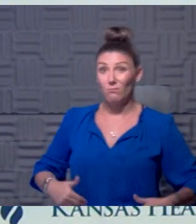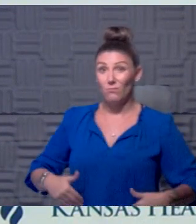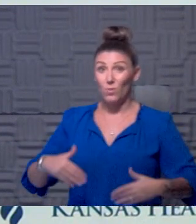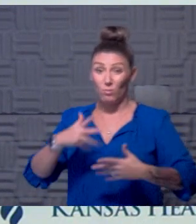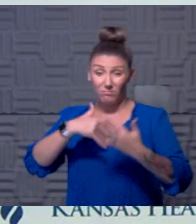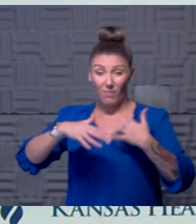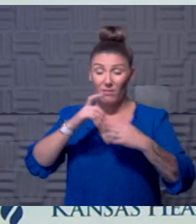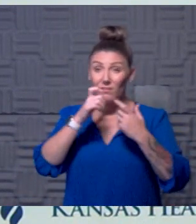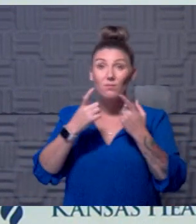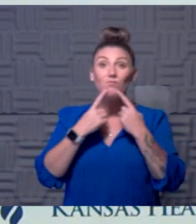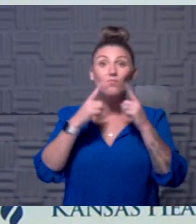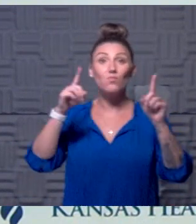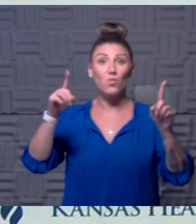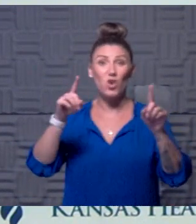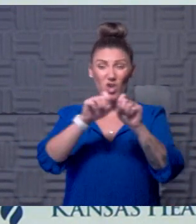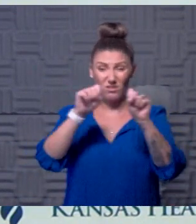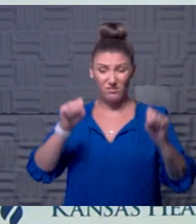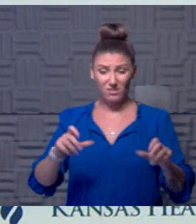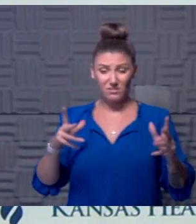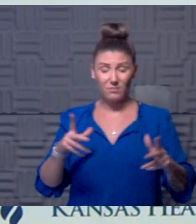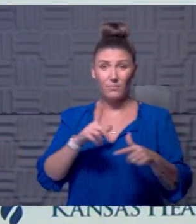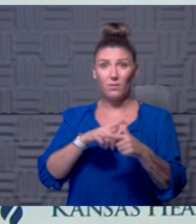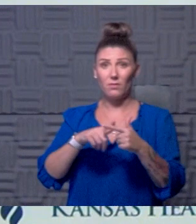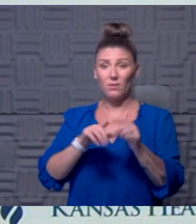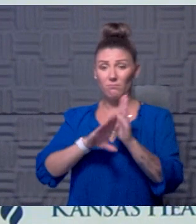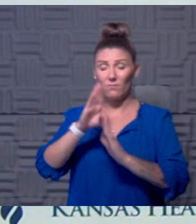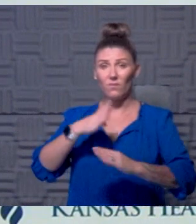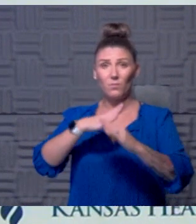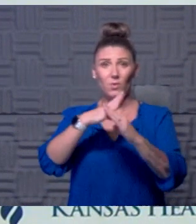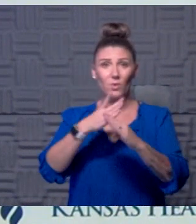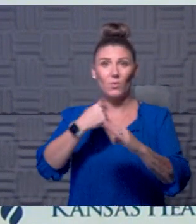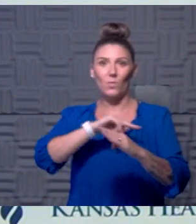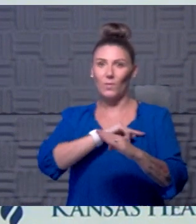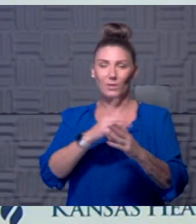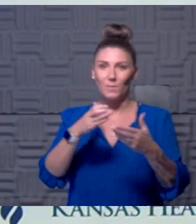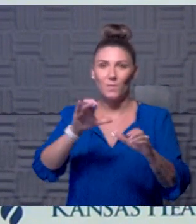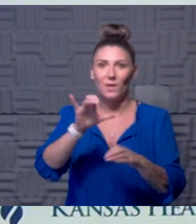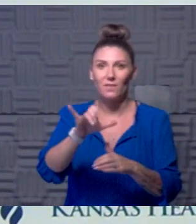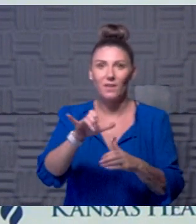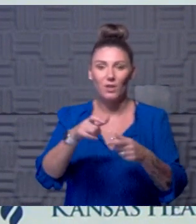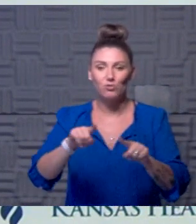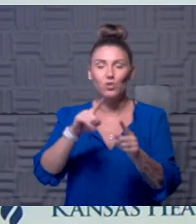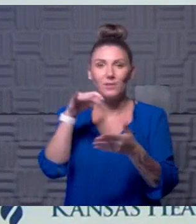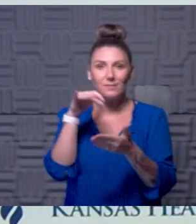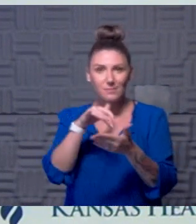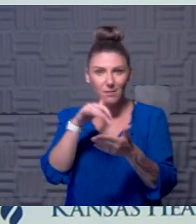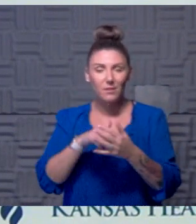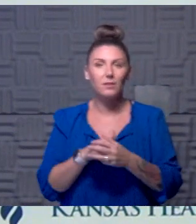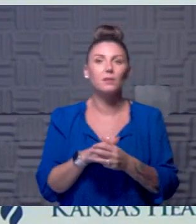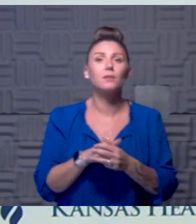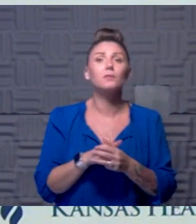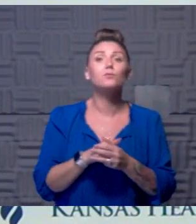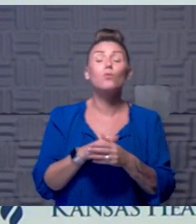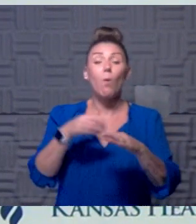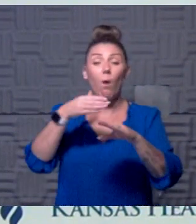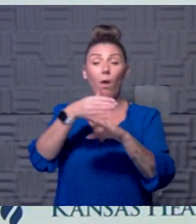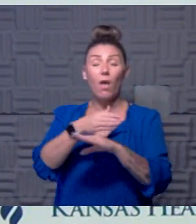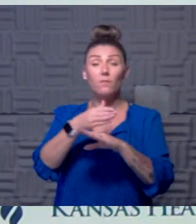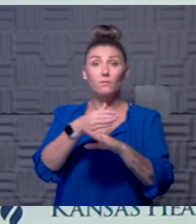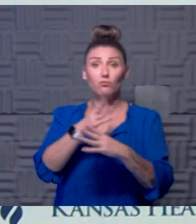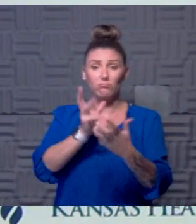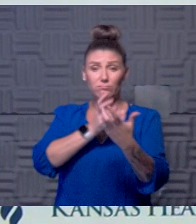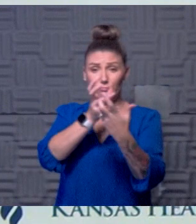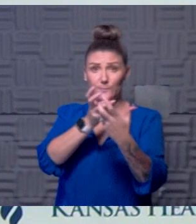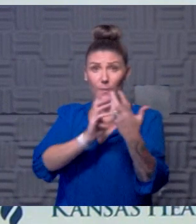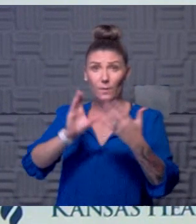to be able to develop immunity against this vaccine, and that's not what we want in a study. So after you fit these criteria,